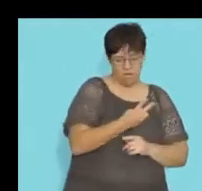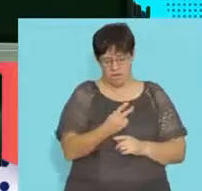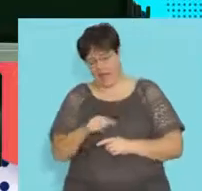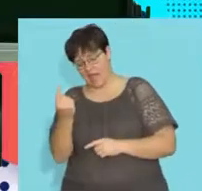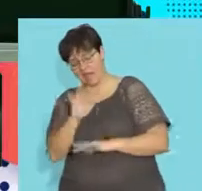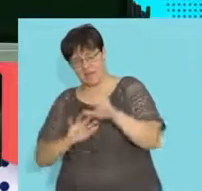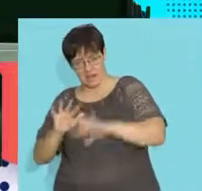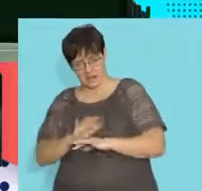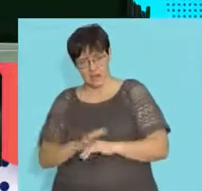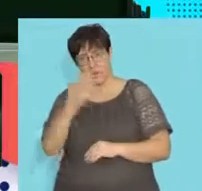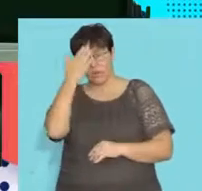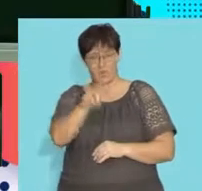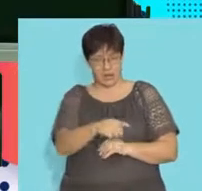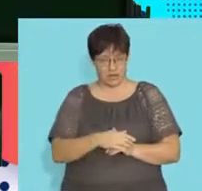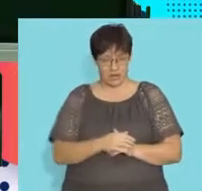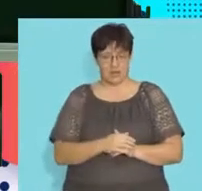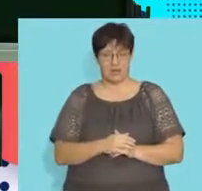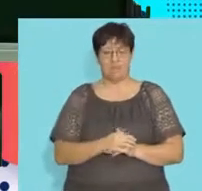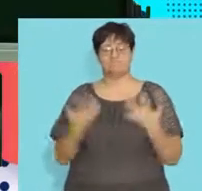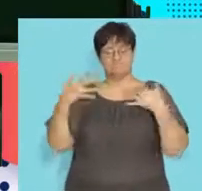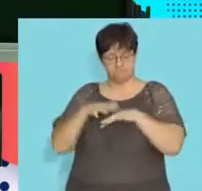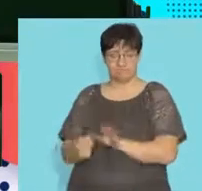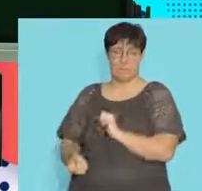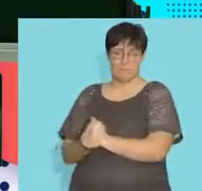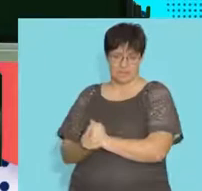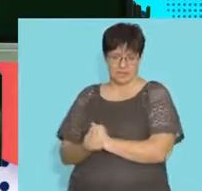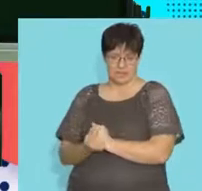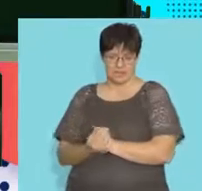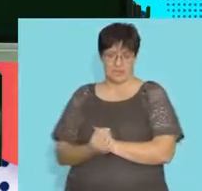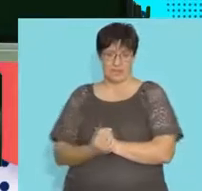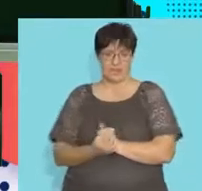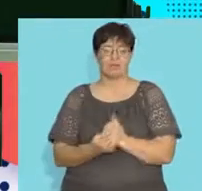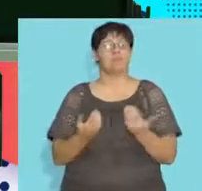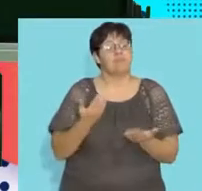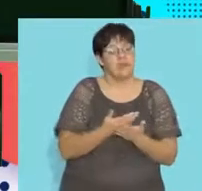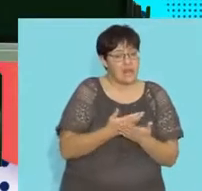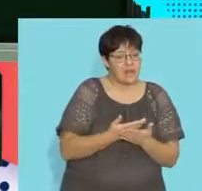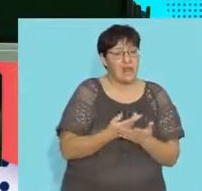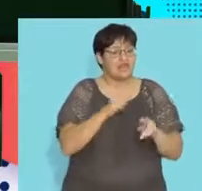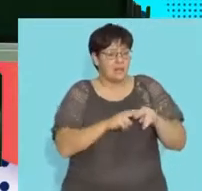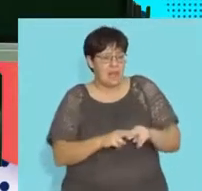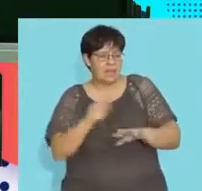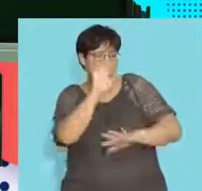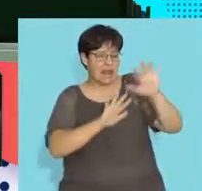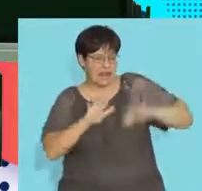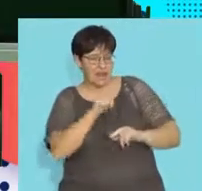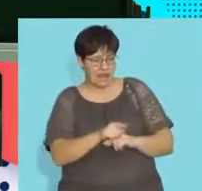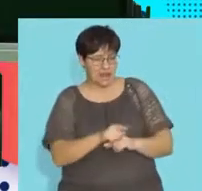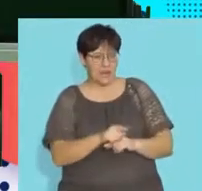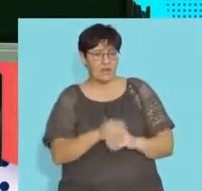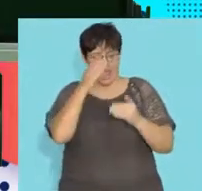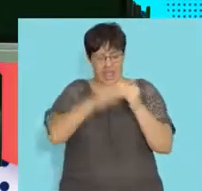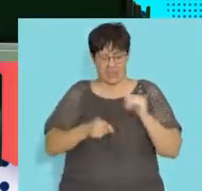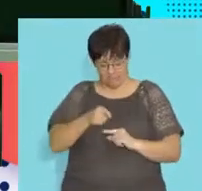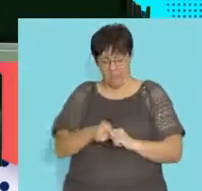color over to another color, we know that some reaction has taken place, and we might even, according to the color, know if